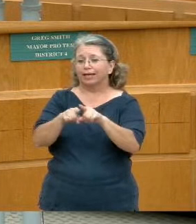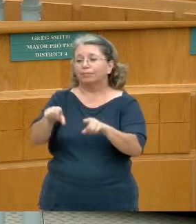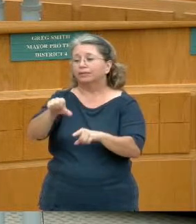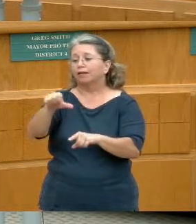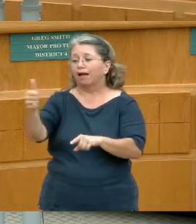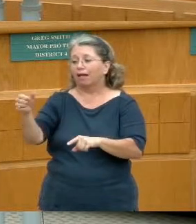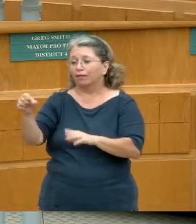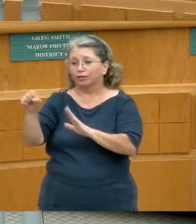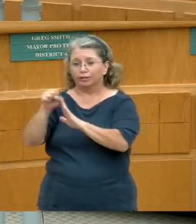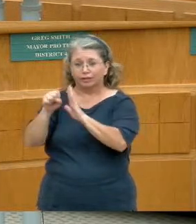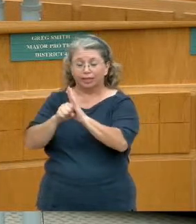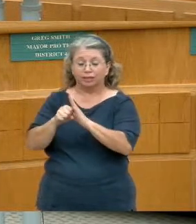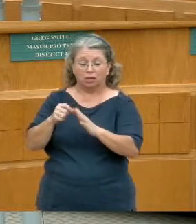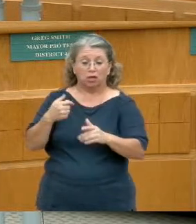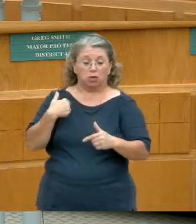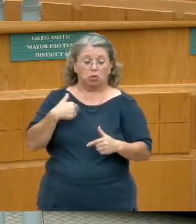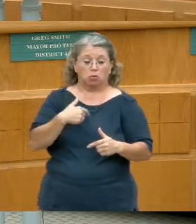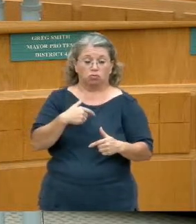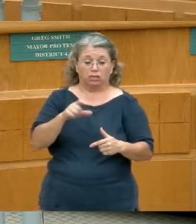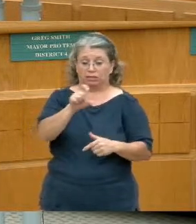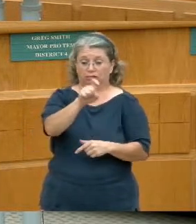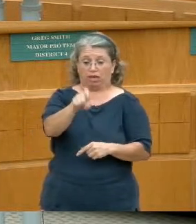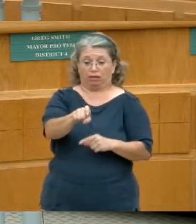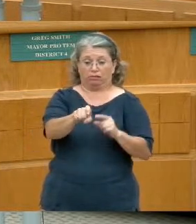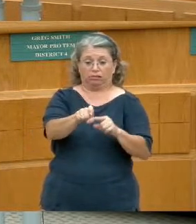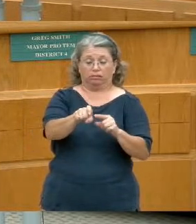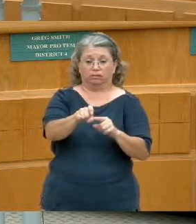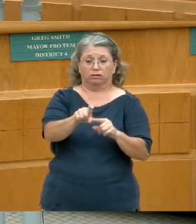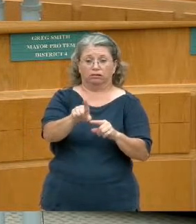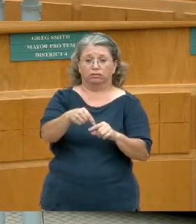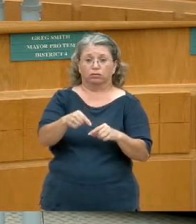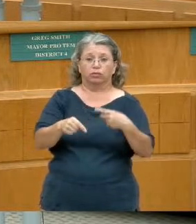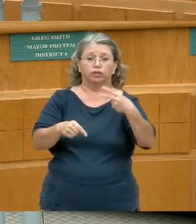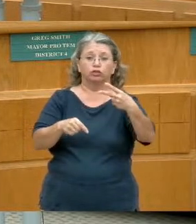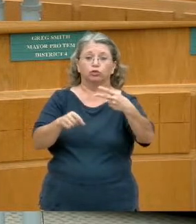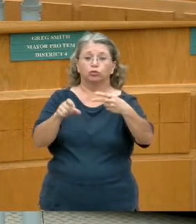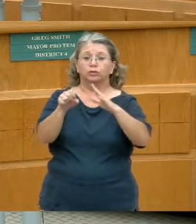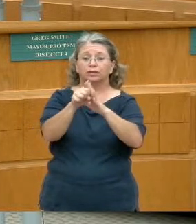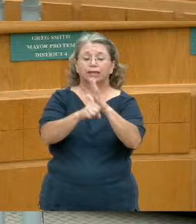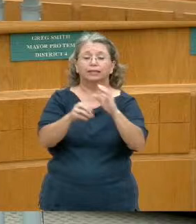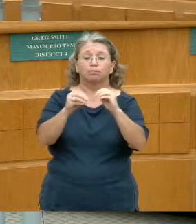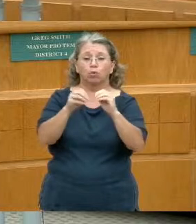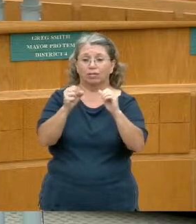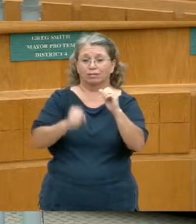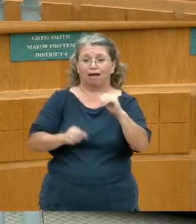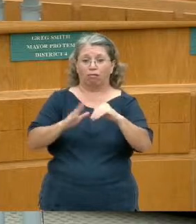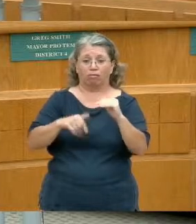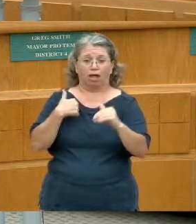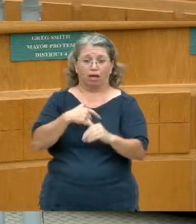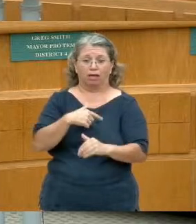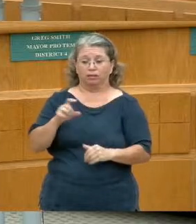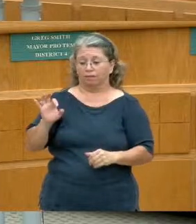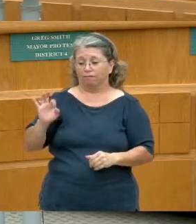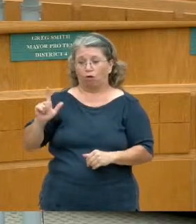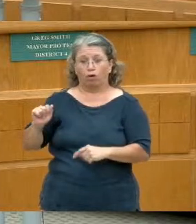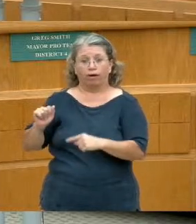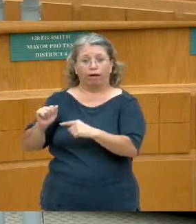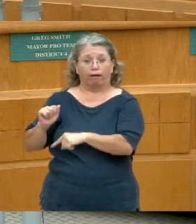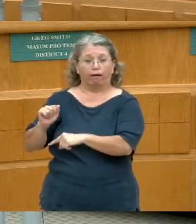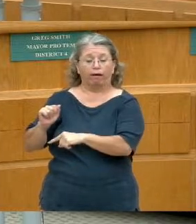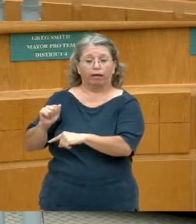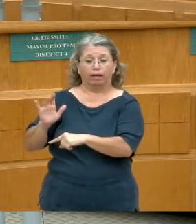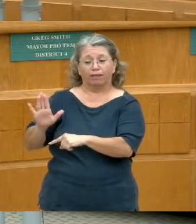And we go from really hot. The only two states that go farther south than Texas are Florida, where their numbers